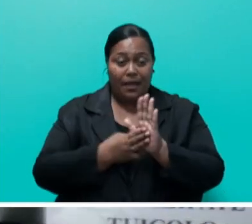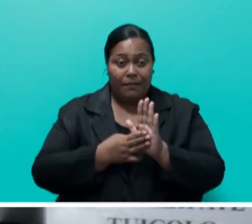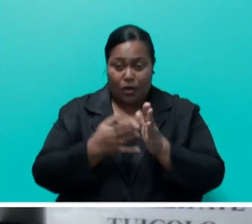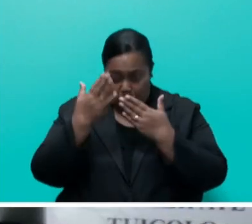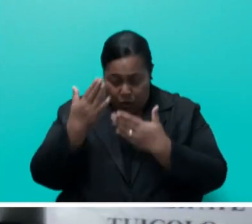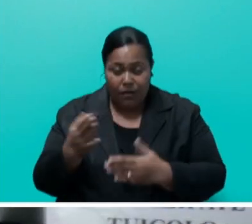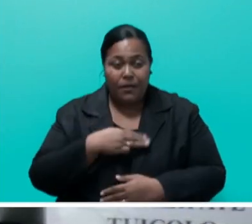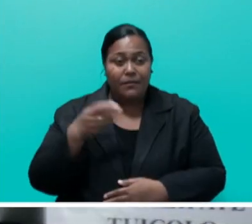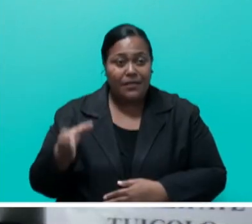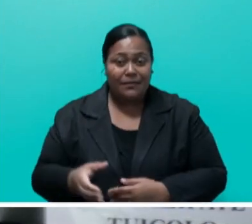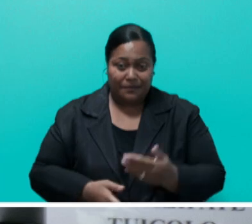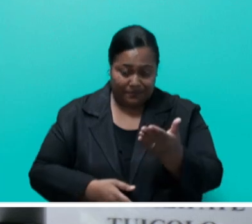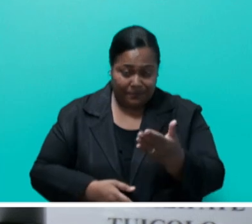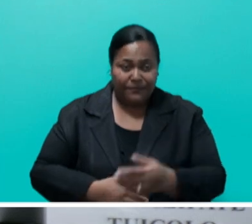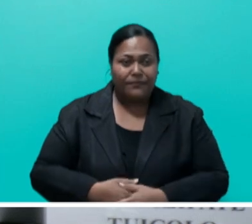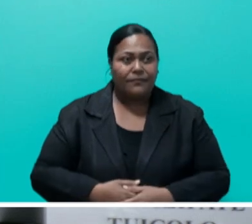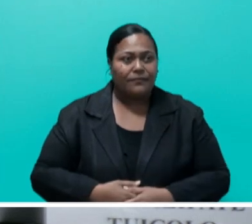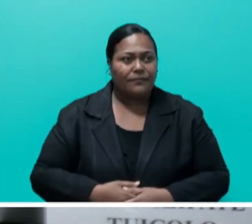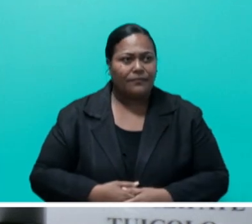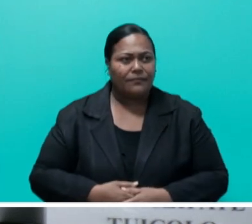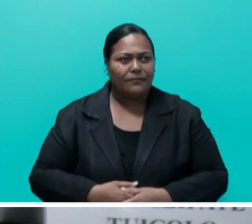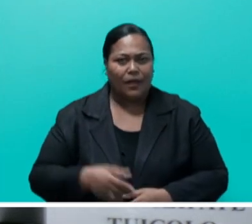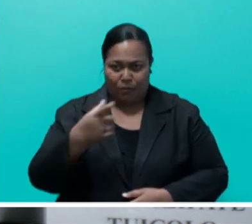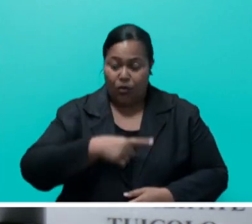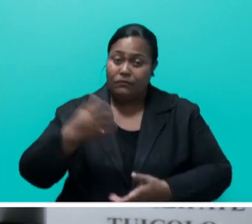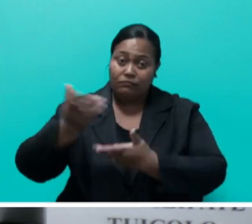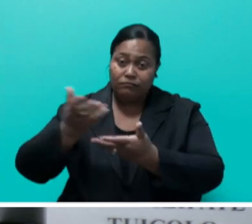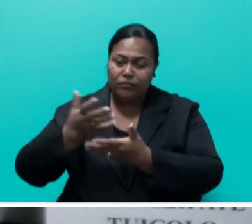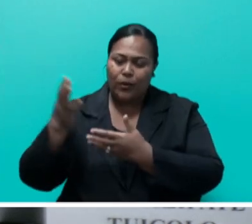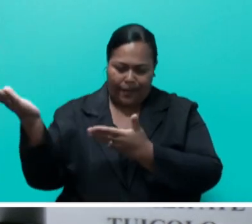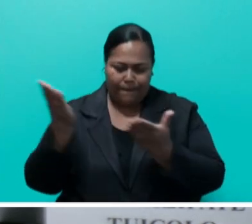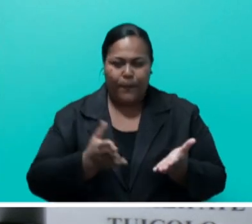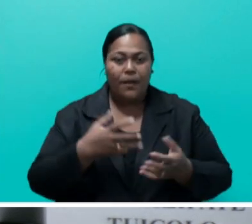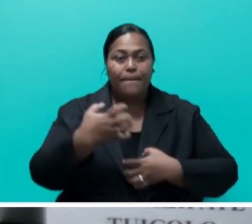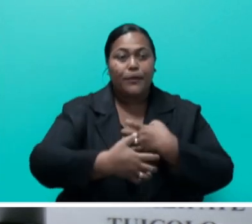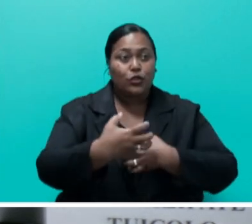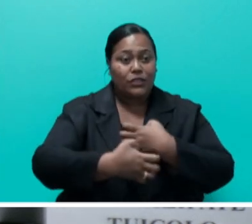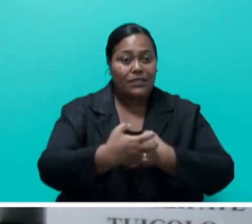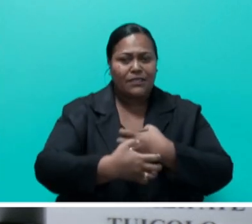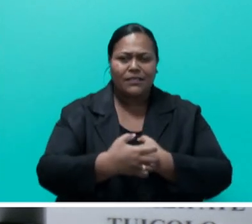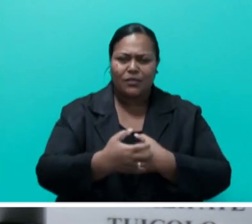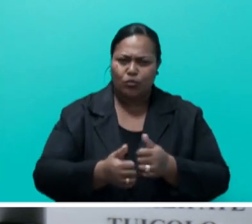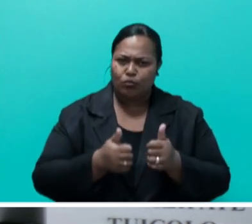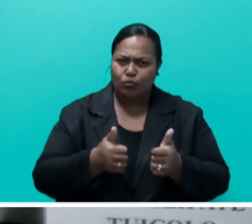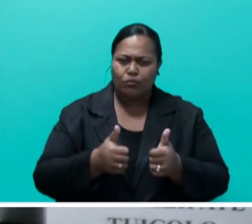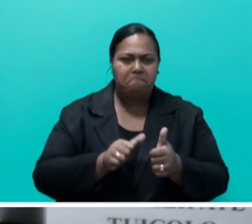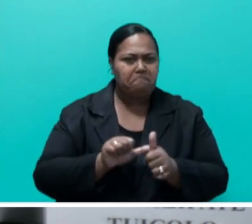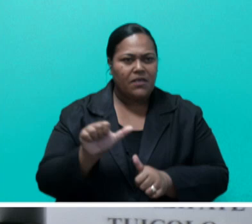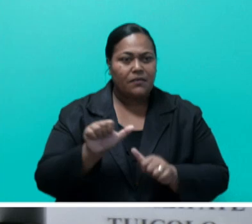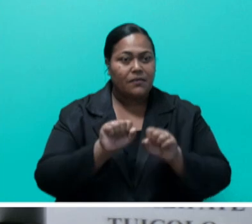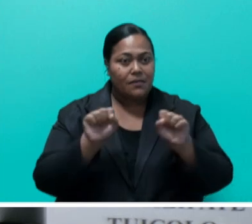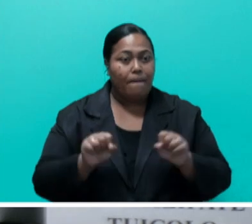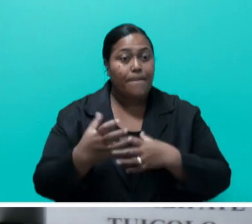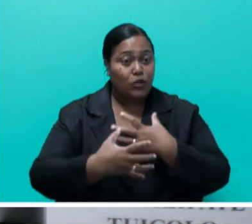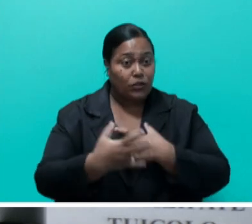Minister Ines Ratu. With this talk, we got those machines. The MSEF which has got it. It's an advanced system, and there was a talk.